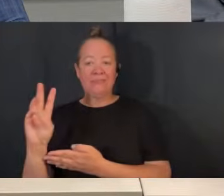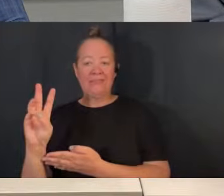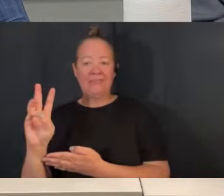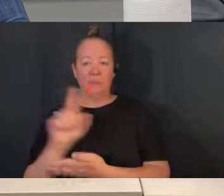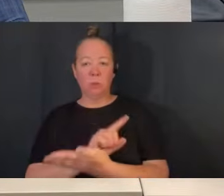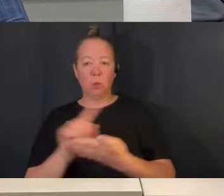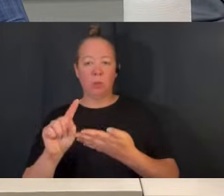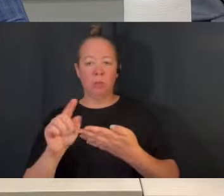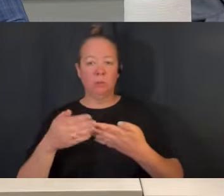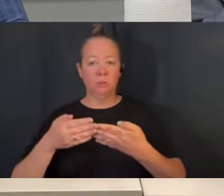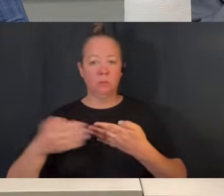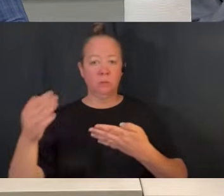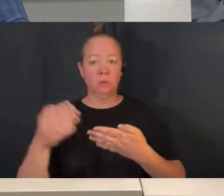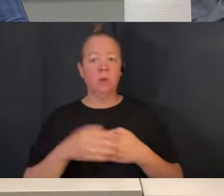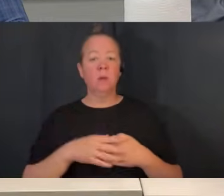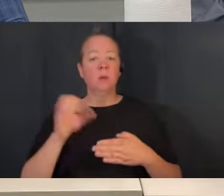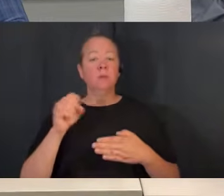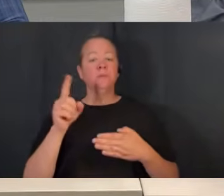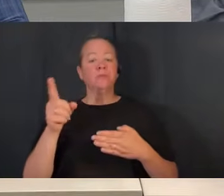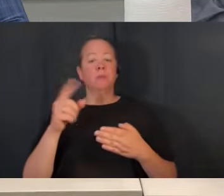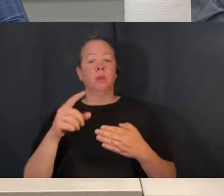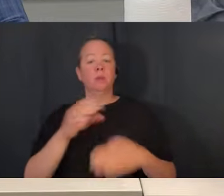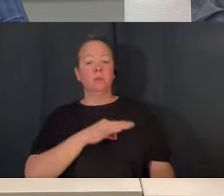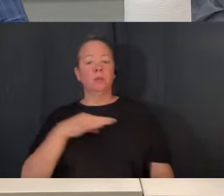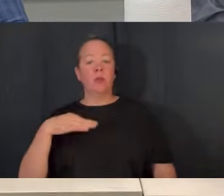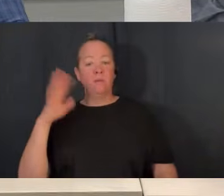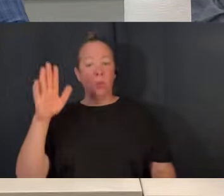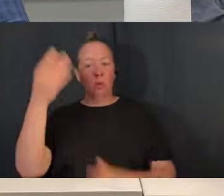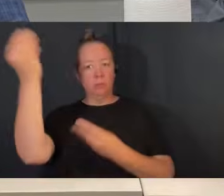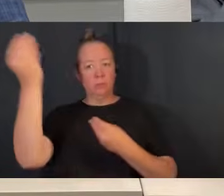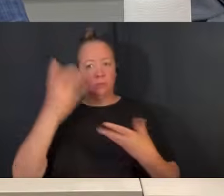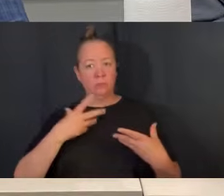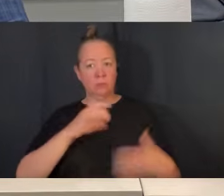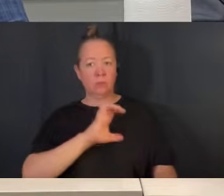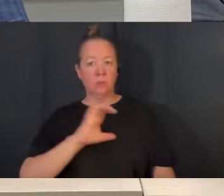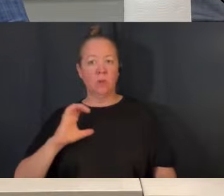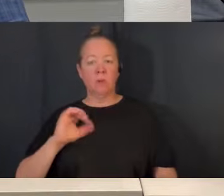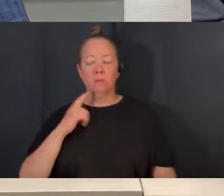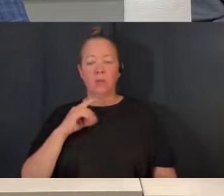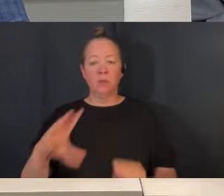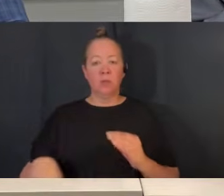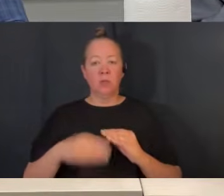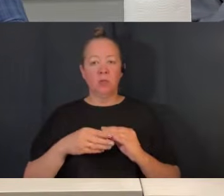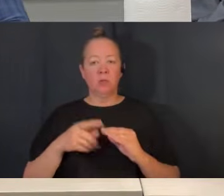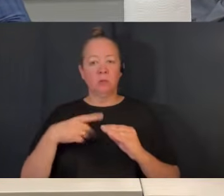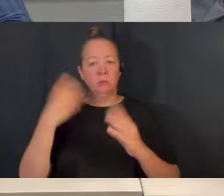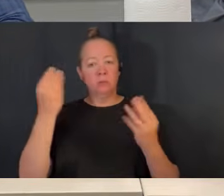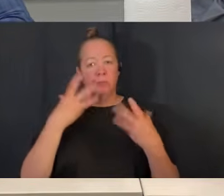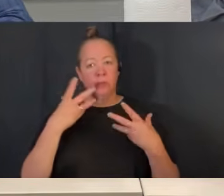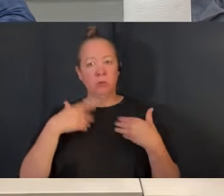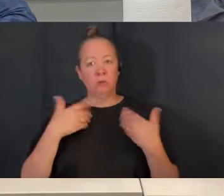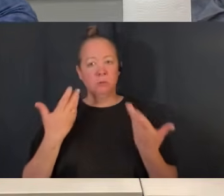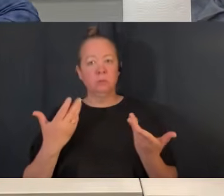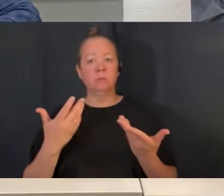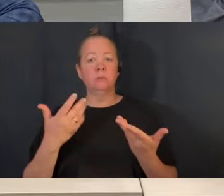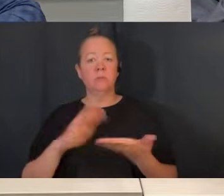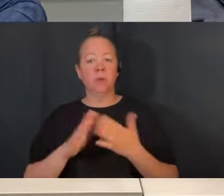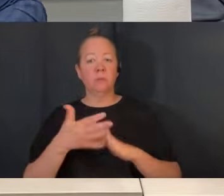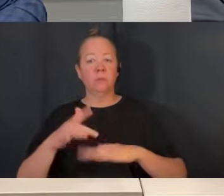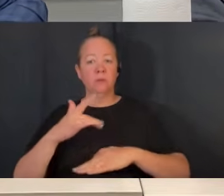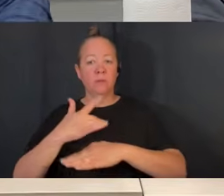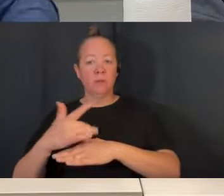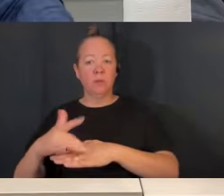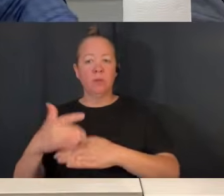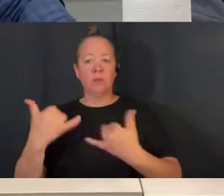and keep the council informed as additional information becomes available. And with that, I would like to yield